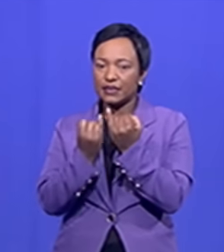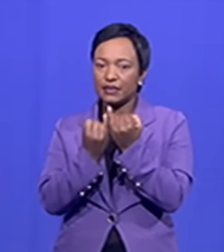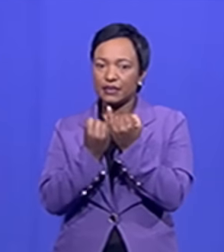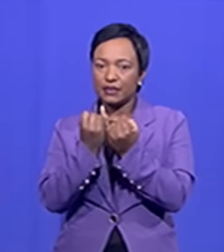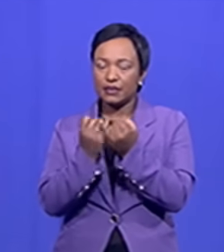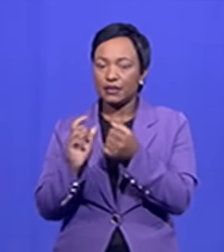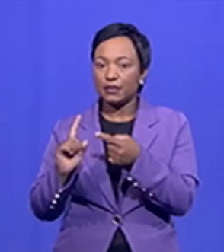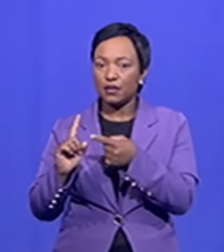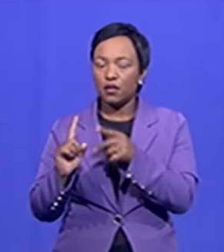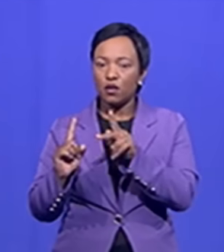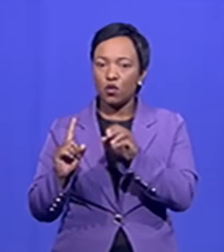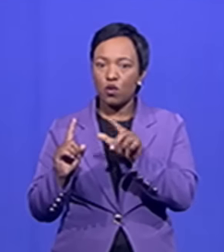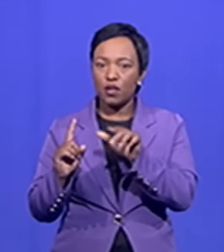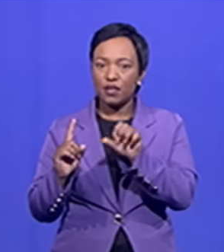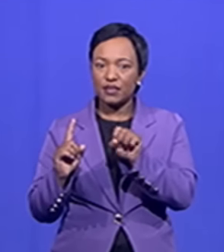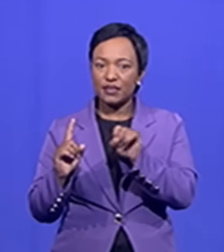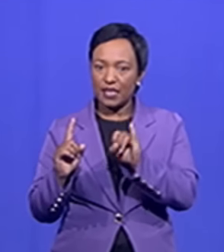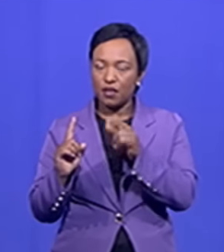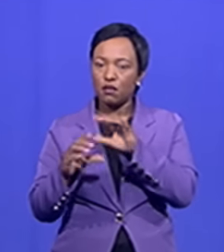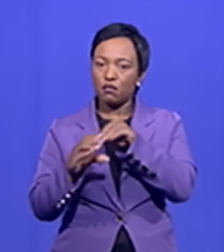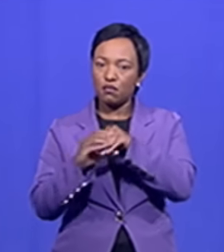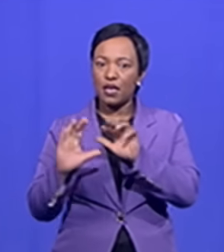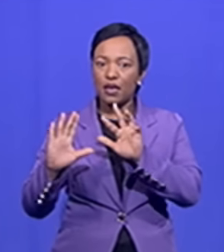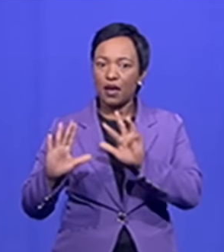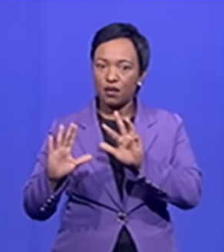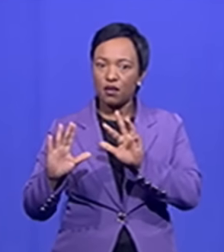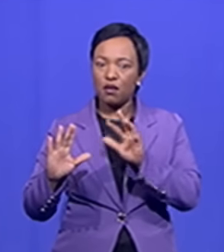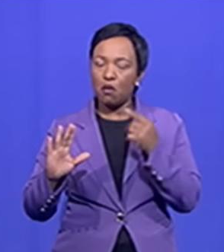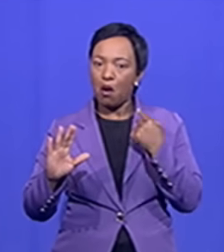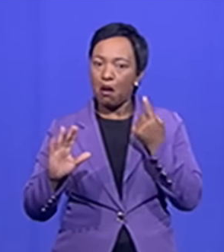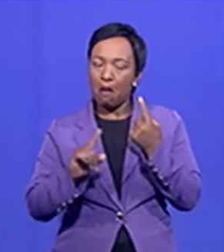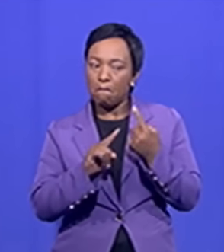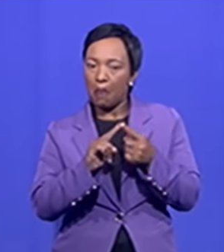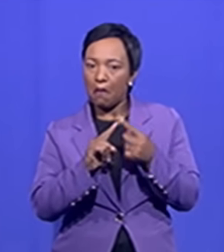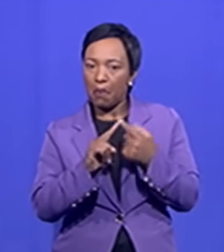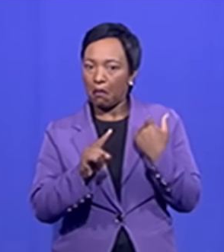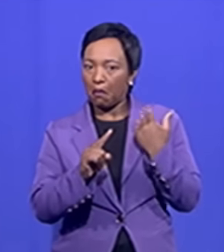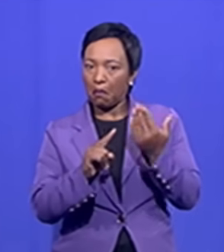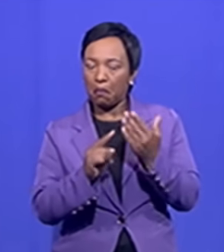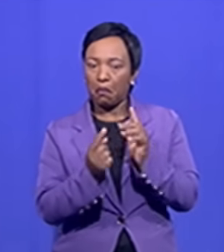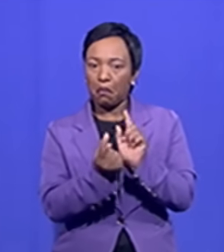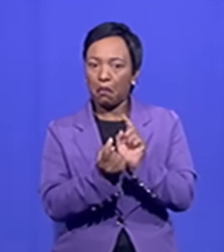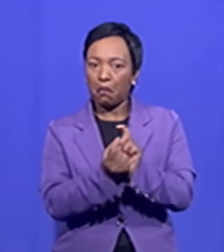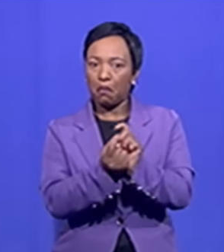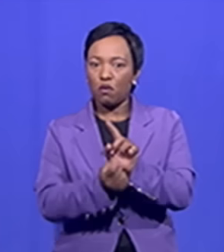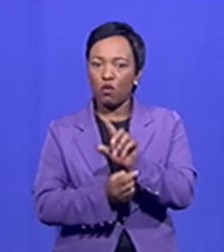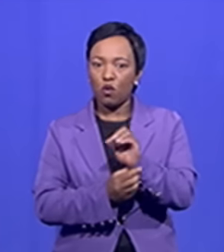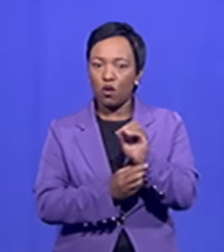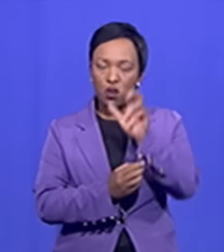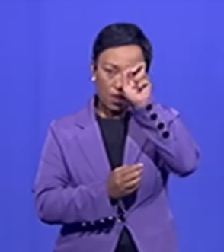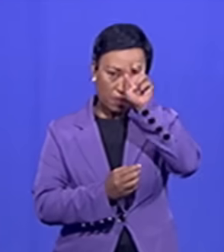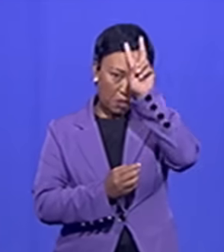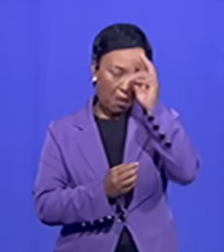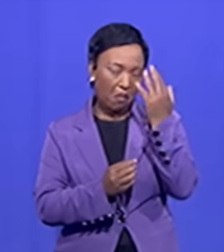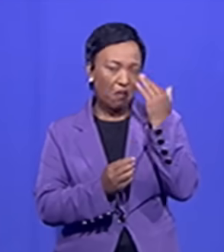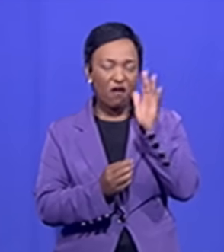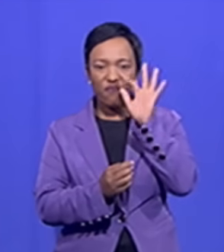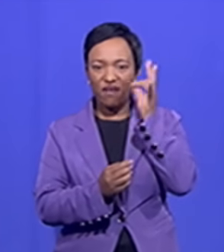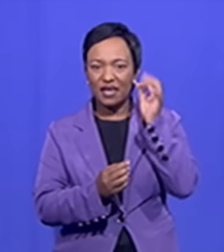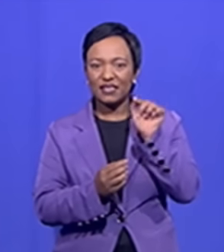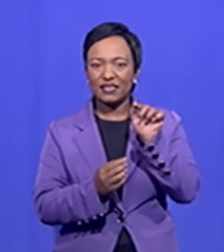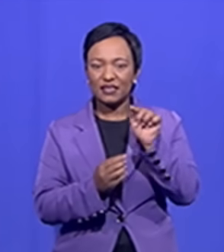kolisi e tla ba sebapadi sa borobong sa di-Springboks go bapala dipapadi tse lekgolo. Kgetlo la ho qetela di-Springboks di ne di ba thulana le naha ya France